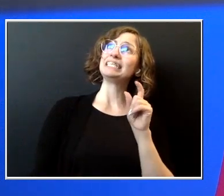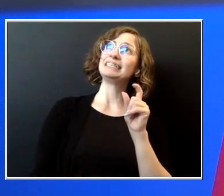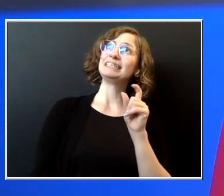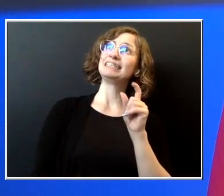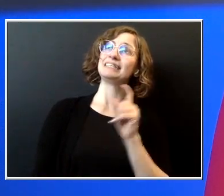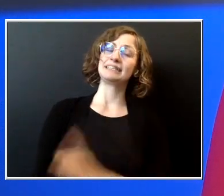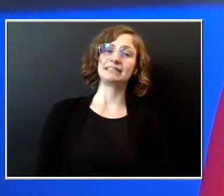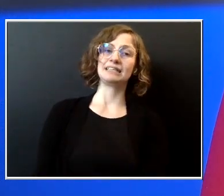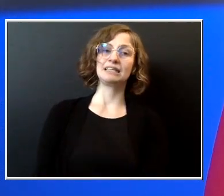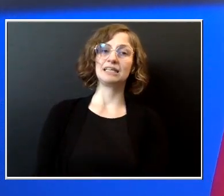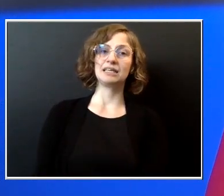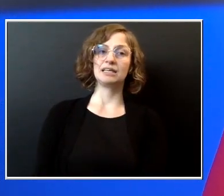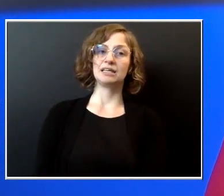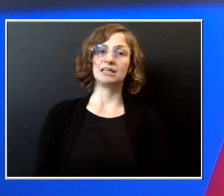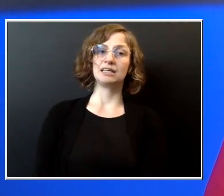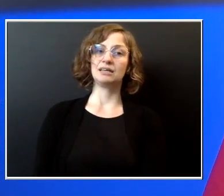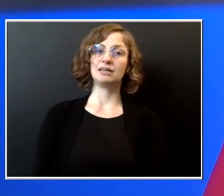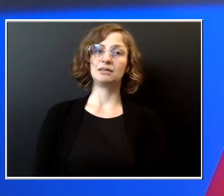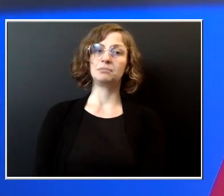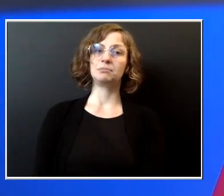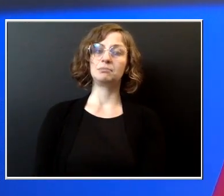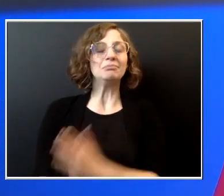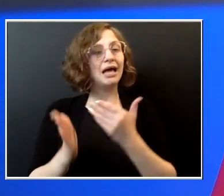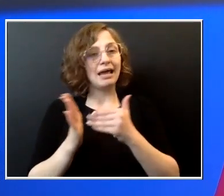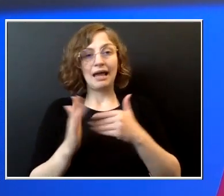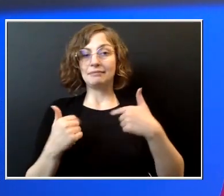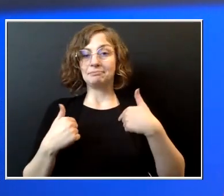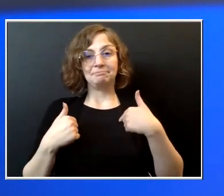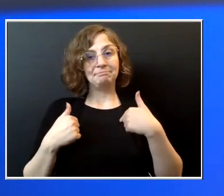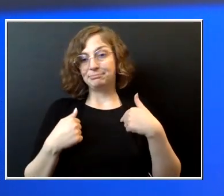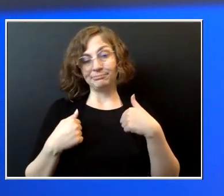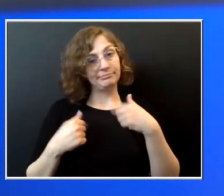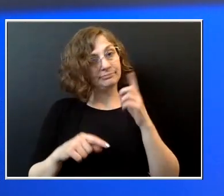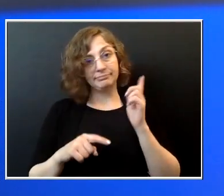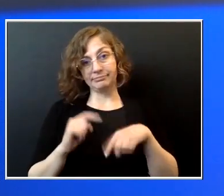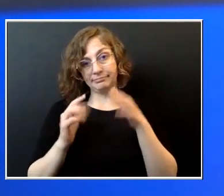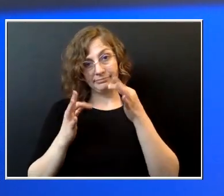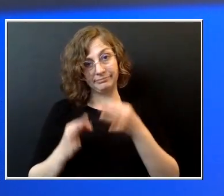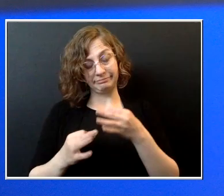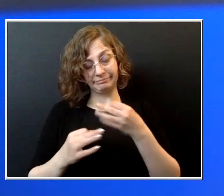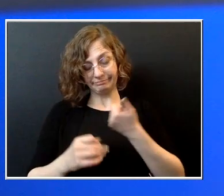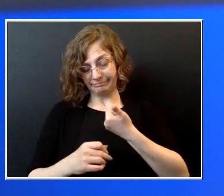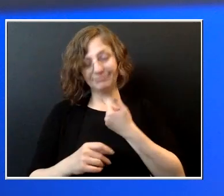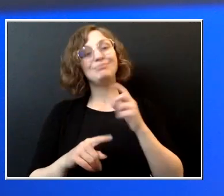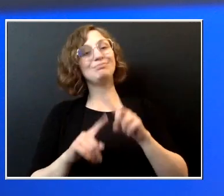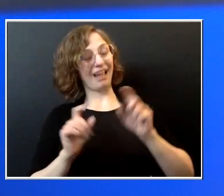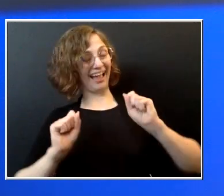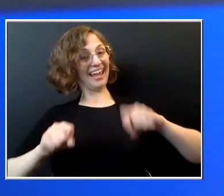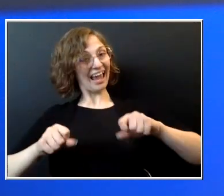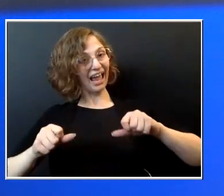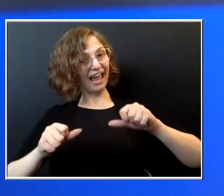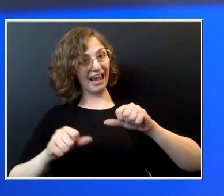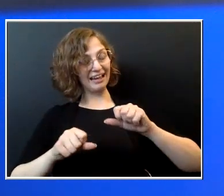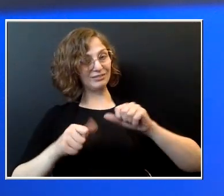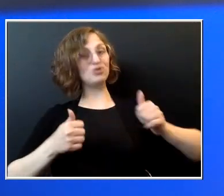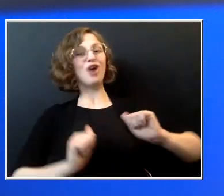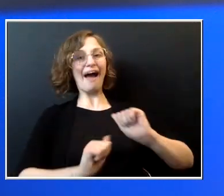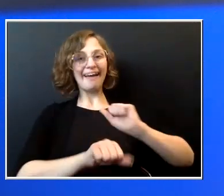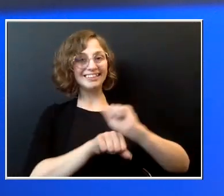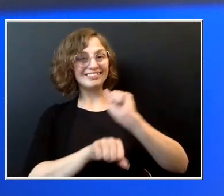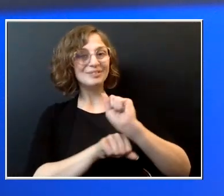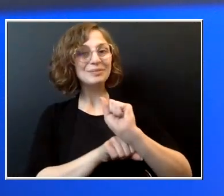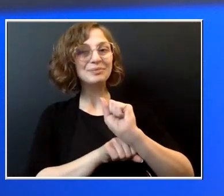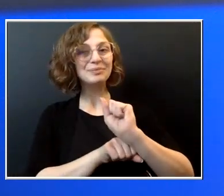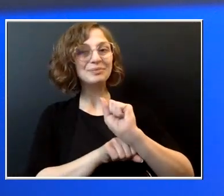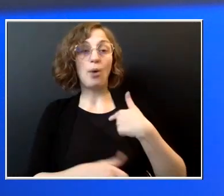but again, you know, this is not something I get to decide, but I do get to make the effort. So I made the effort with my hair, and by the time I lost my